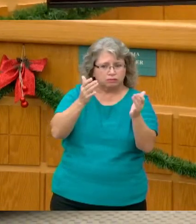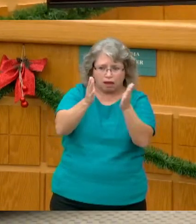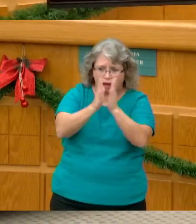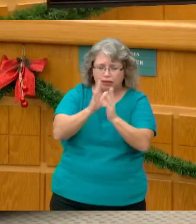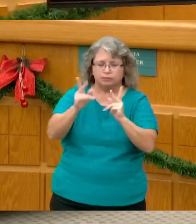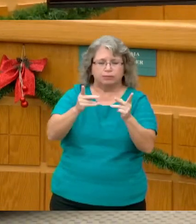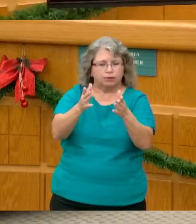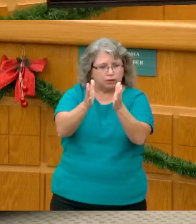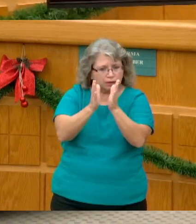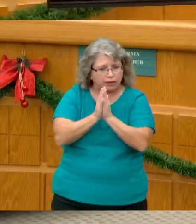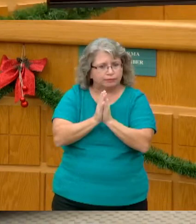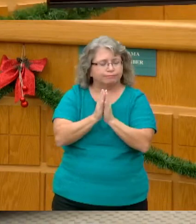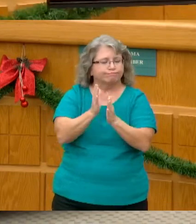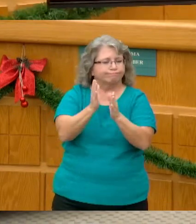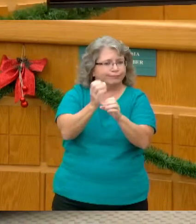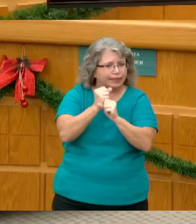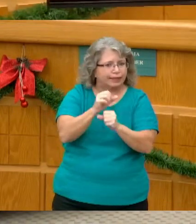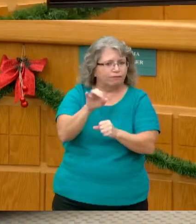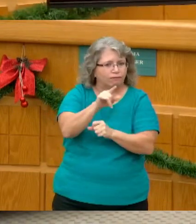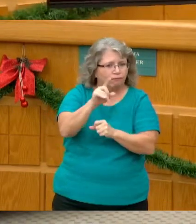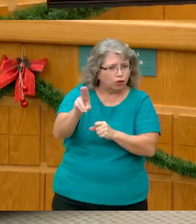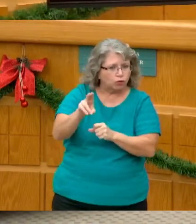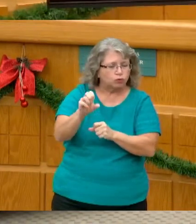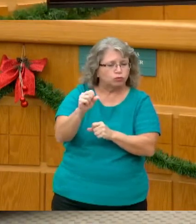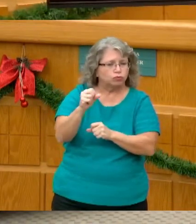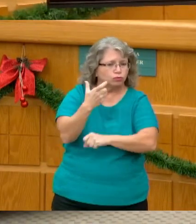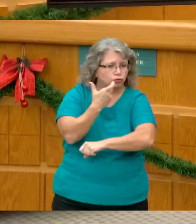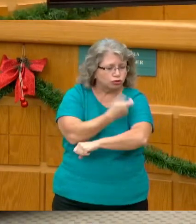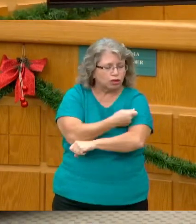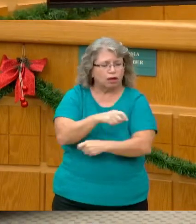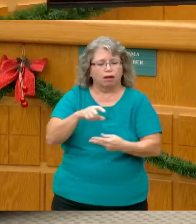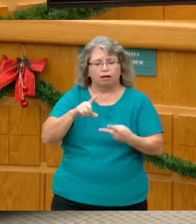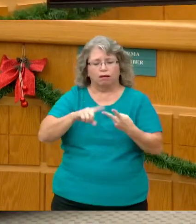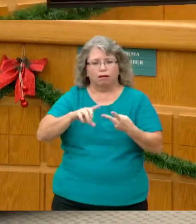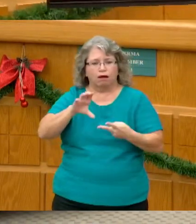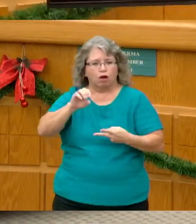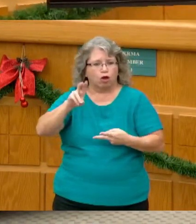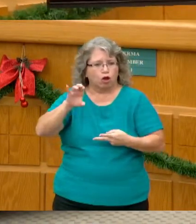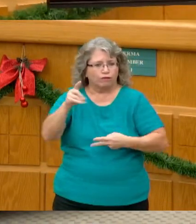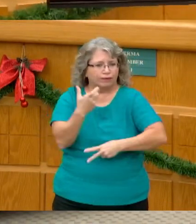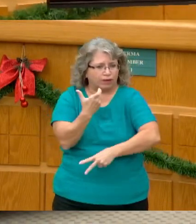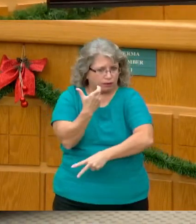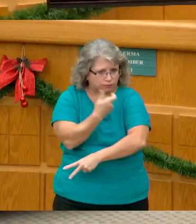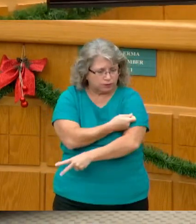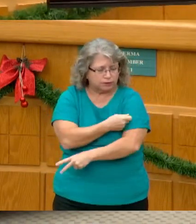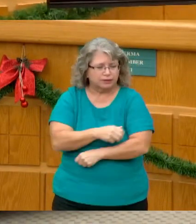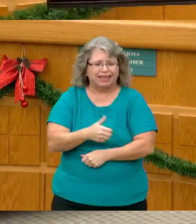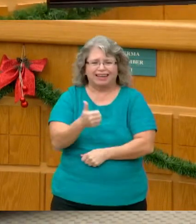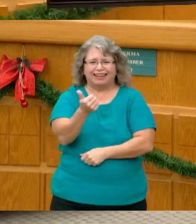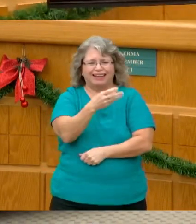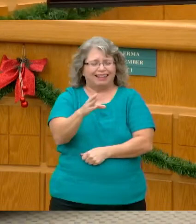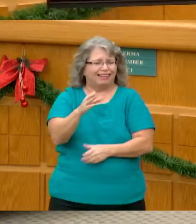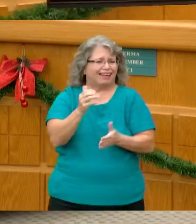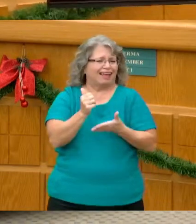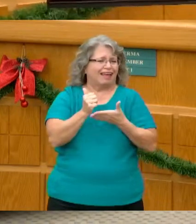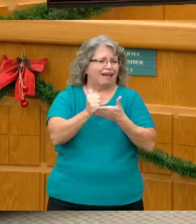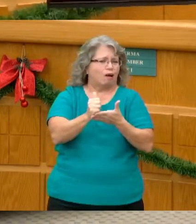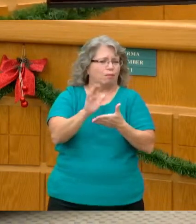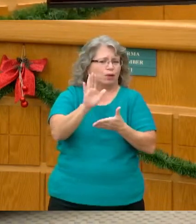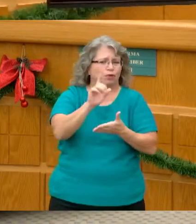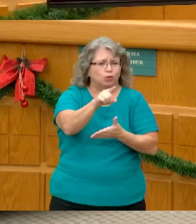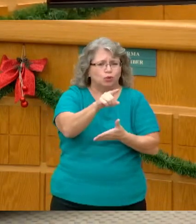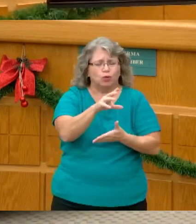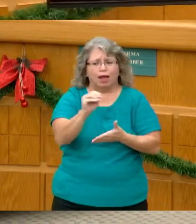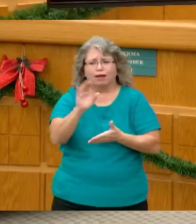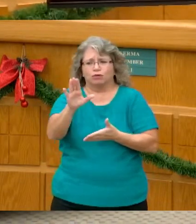vaccine. Anything that you can do to help yourself and your loved ones stay out of the hospitals is much appreciated, and it's